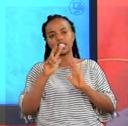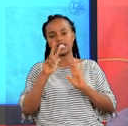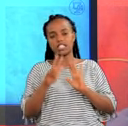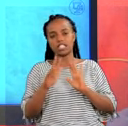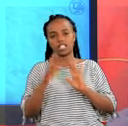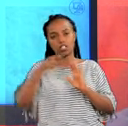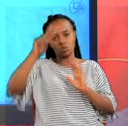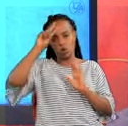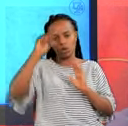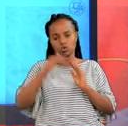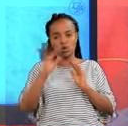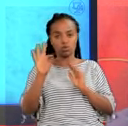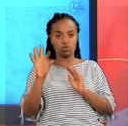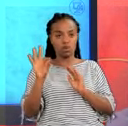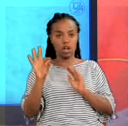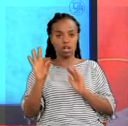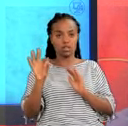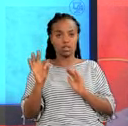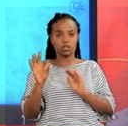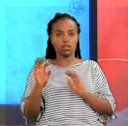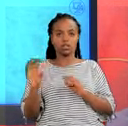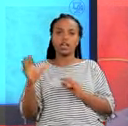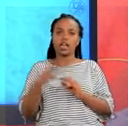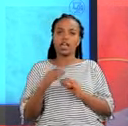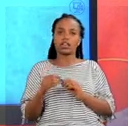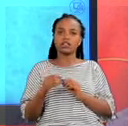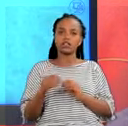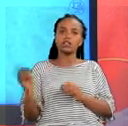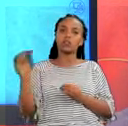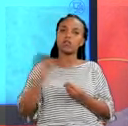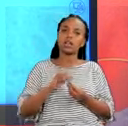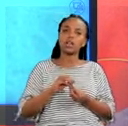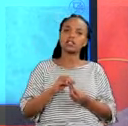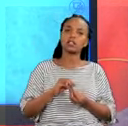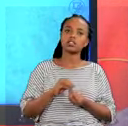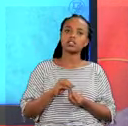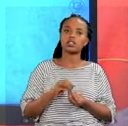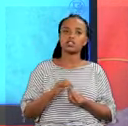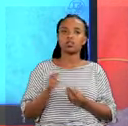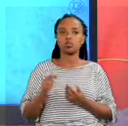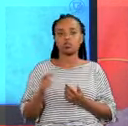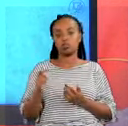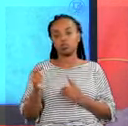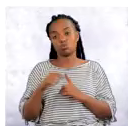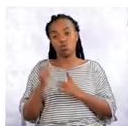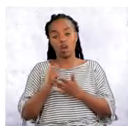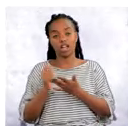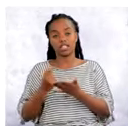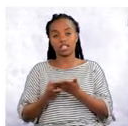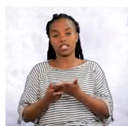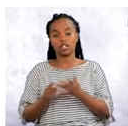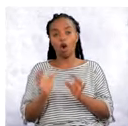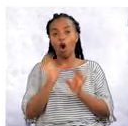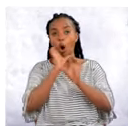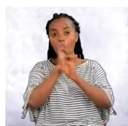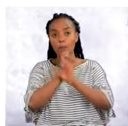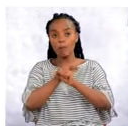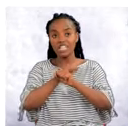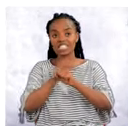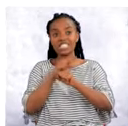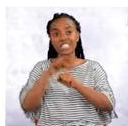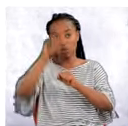9. This part plus to write this in a completing